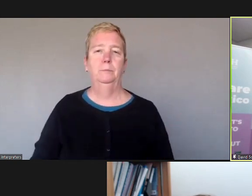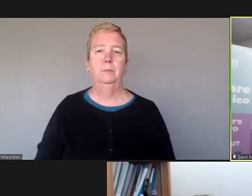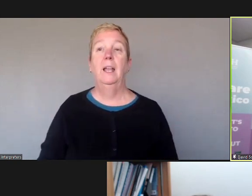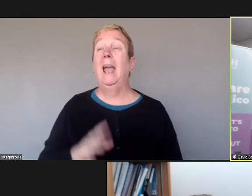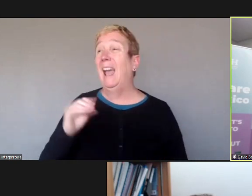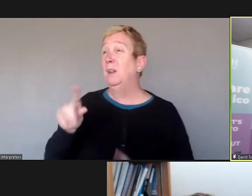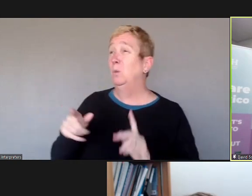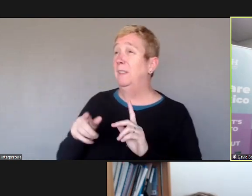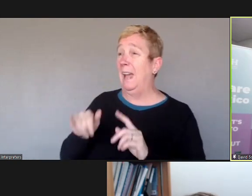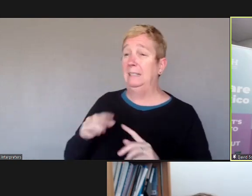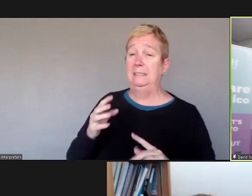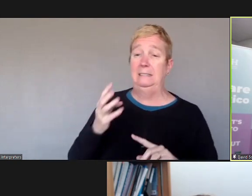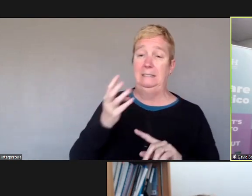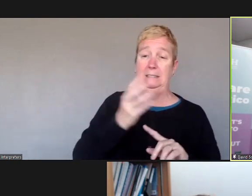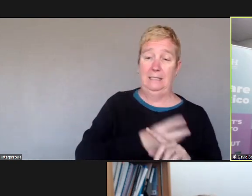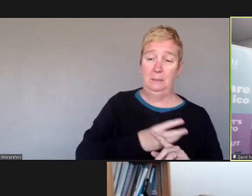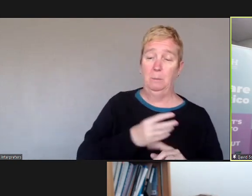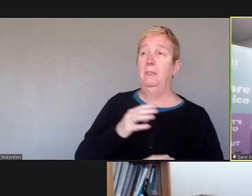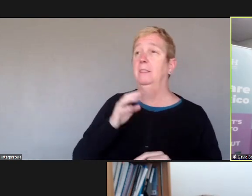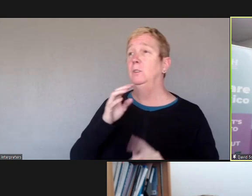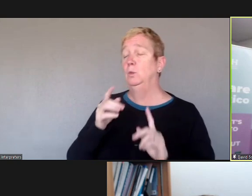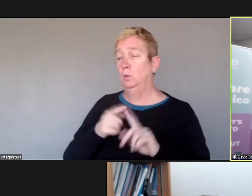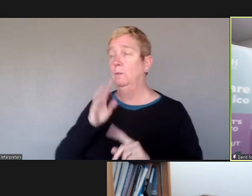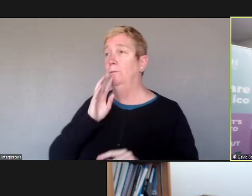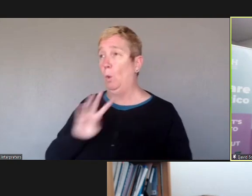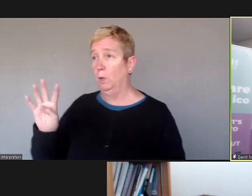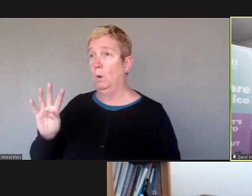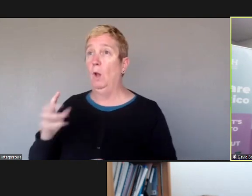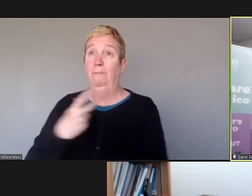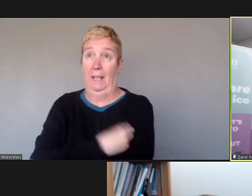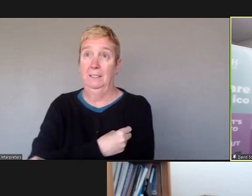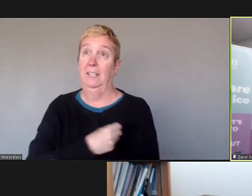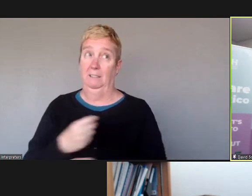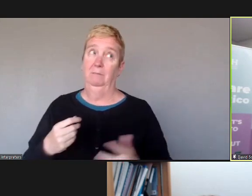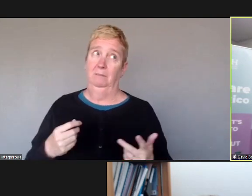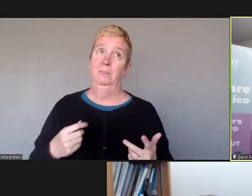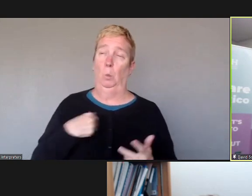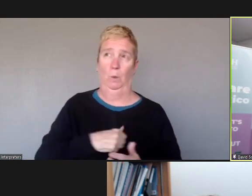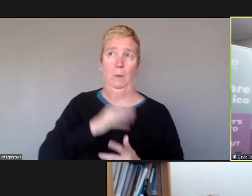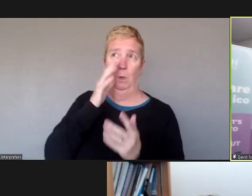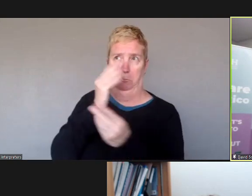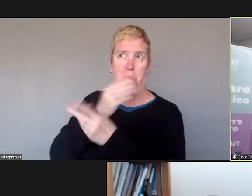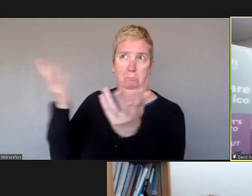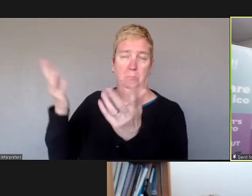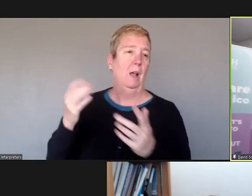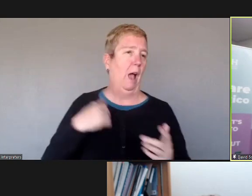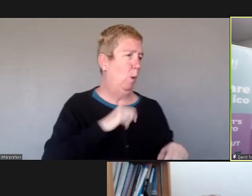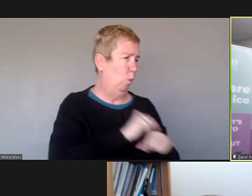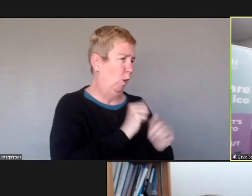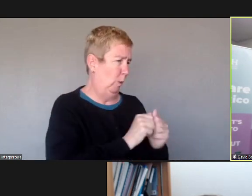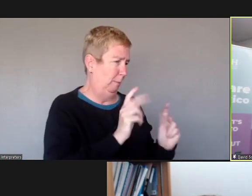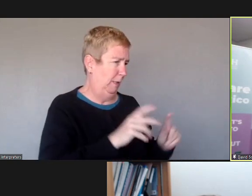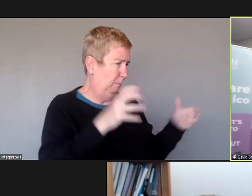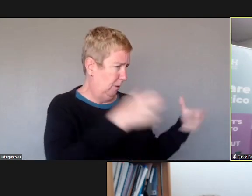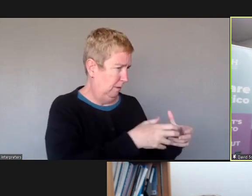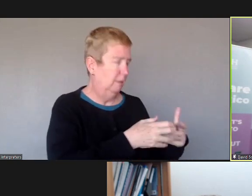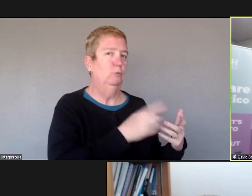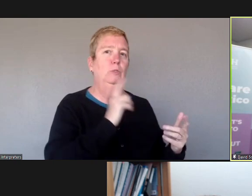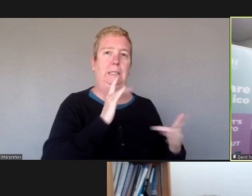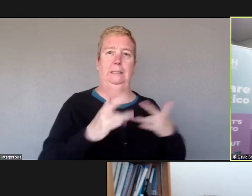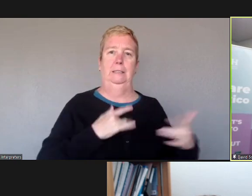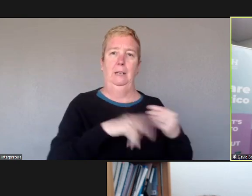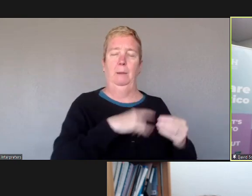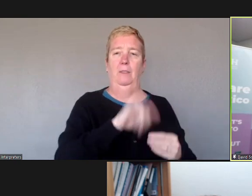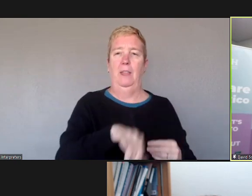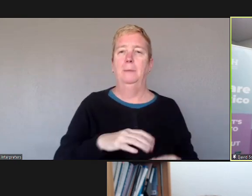vaccine. I work with a lot of people who are really excited that that's finally coming out. You know, I think Jody's giving me